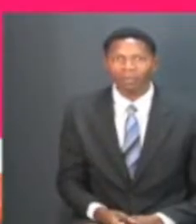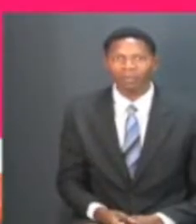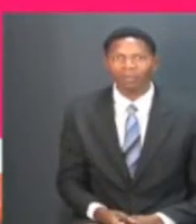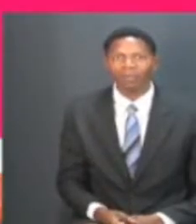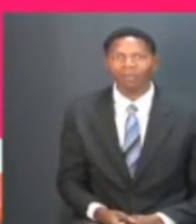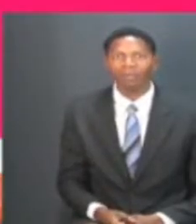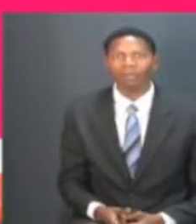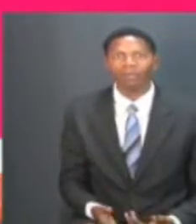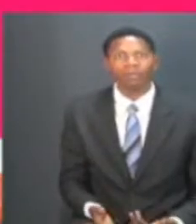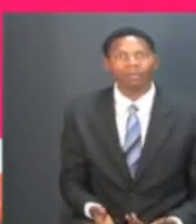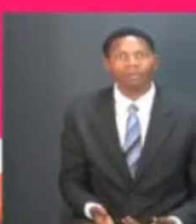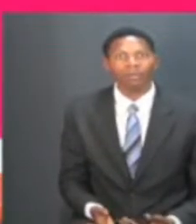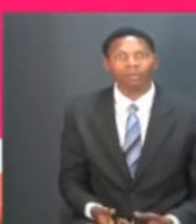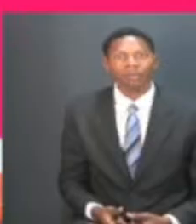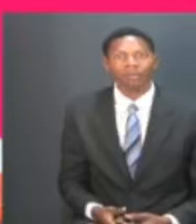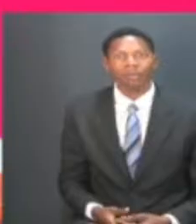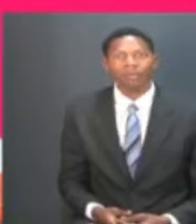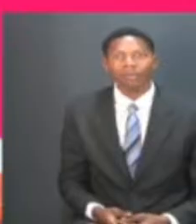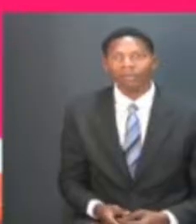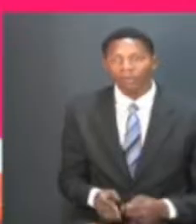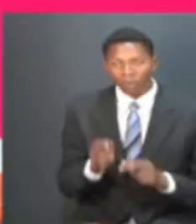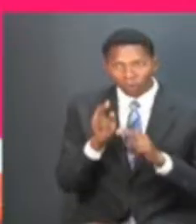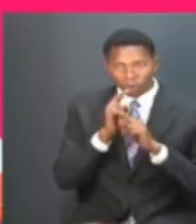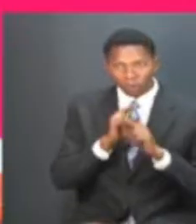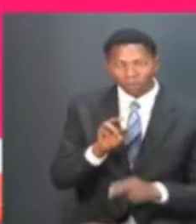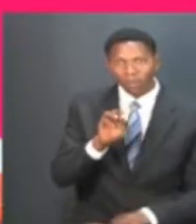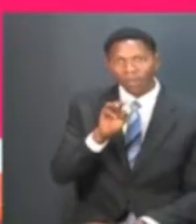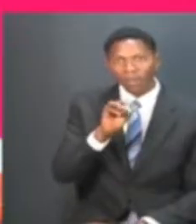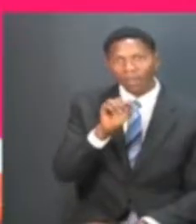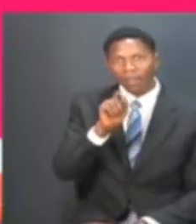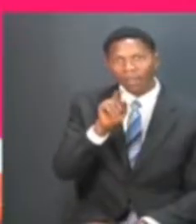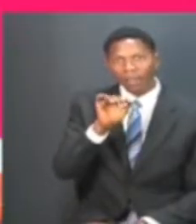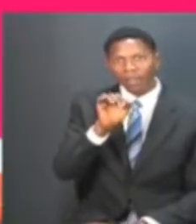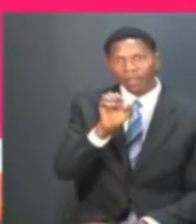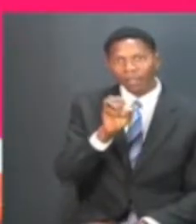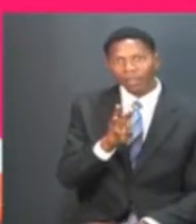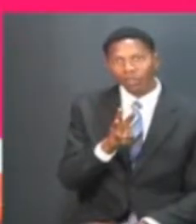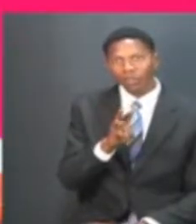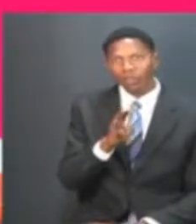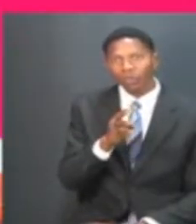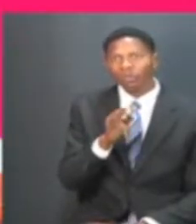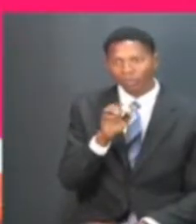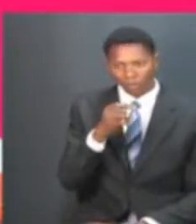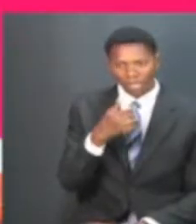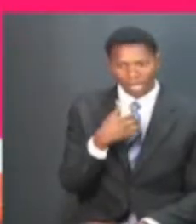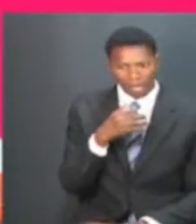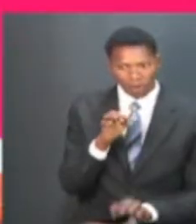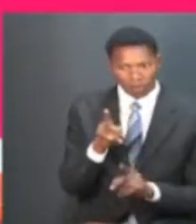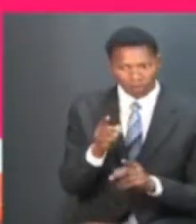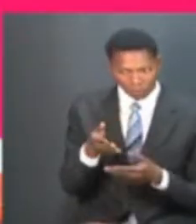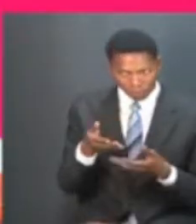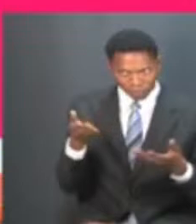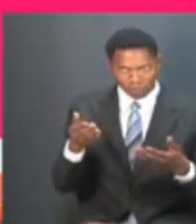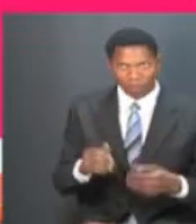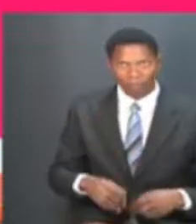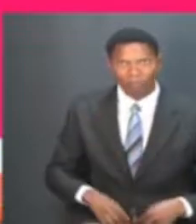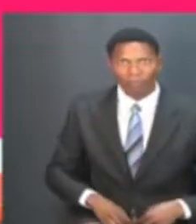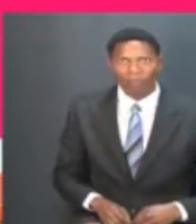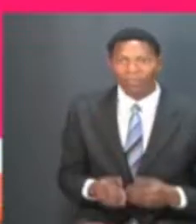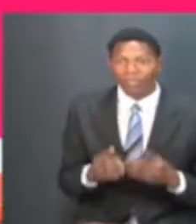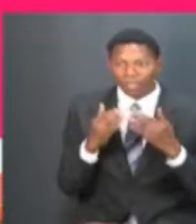So, Honorable Matthew Nyindam, you have the floor. Thank you, Right Honorable